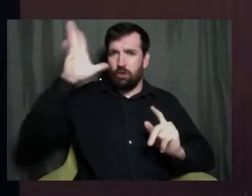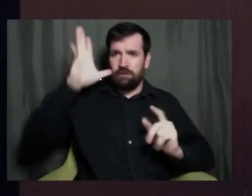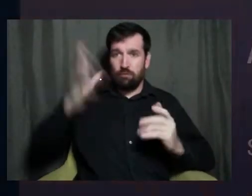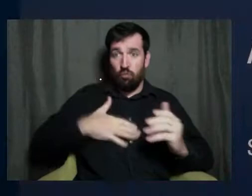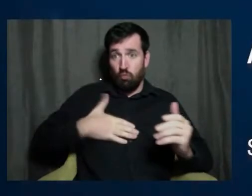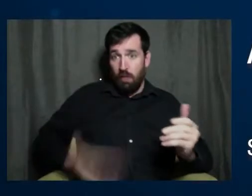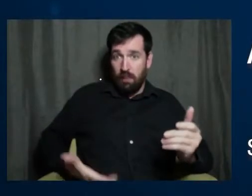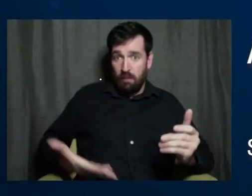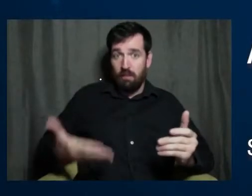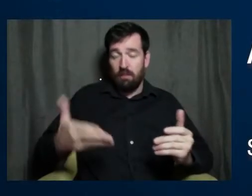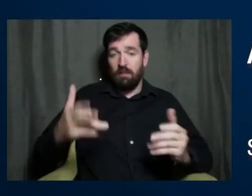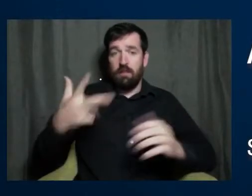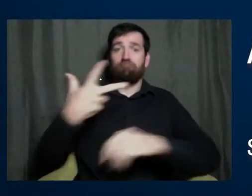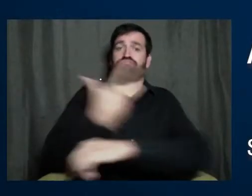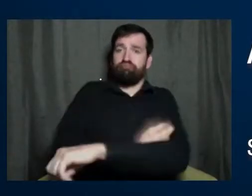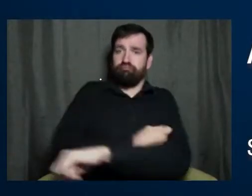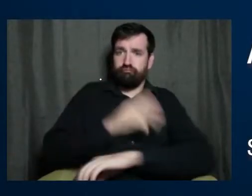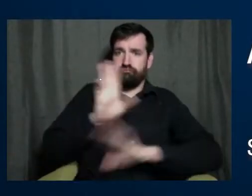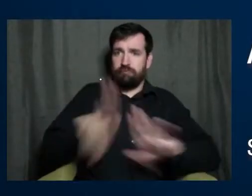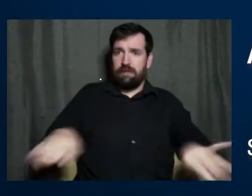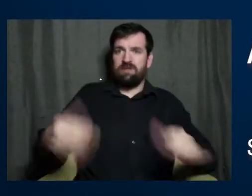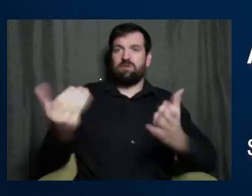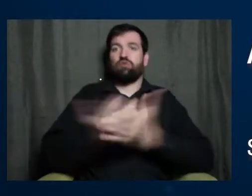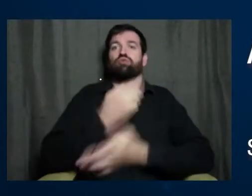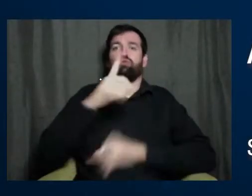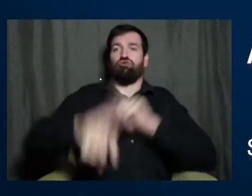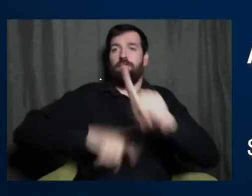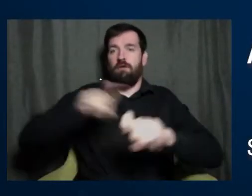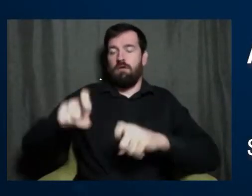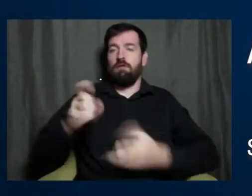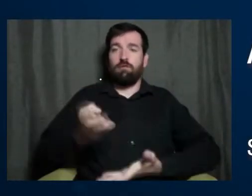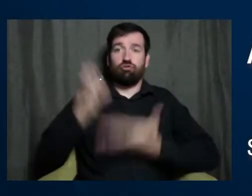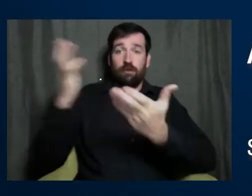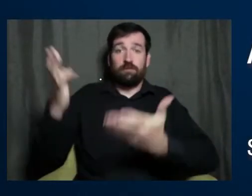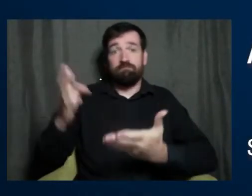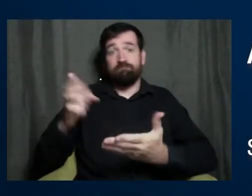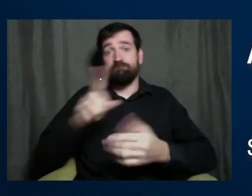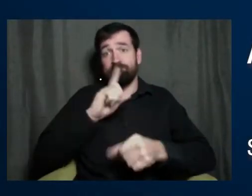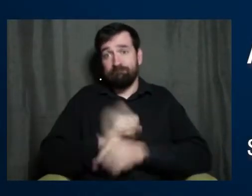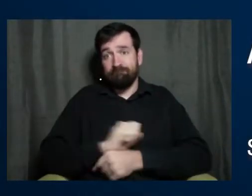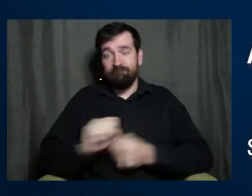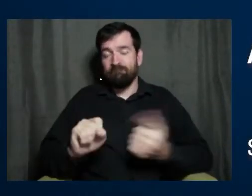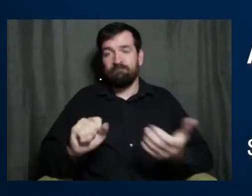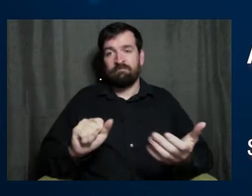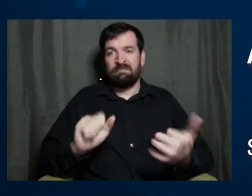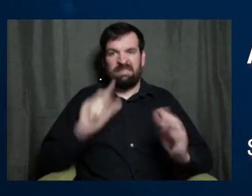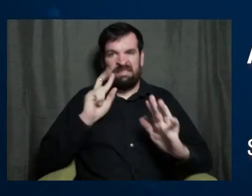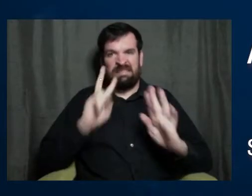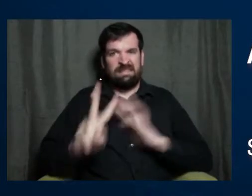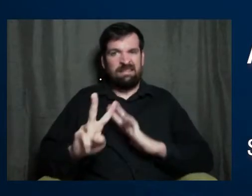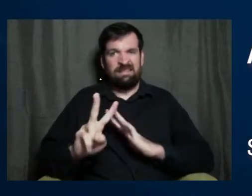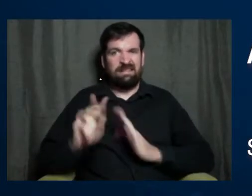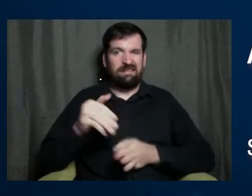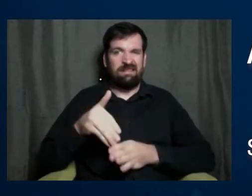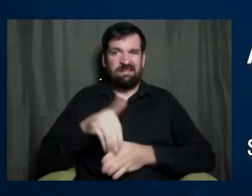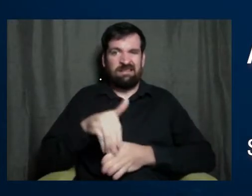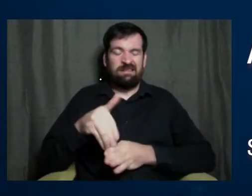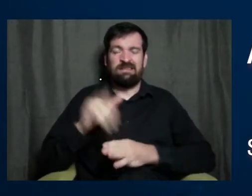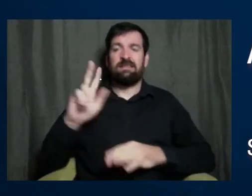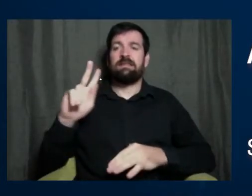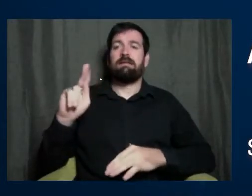approved? There's a new survey that suggests that without a doubt, it's very uncertain at best. According to the Kaiser Family Foundation,